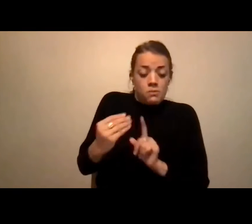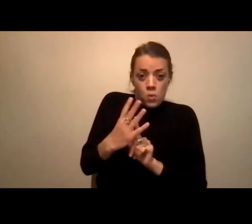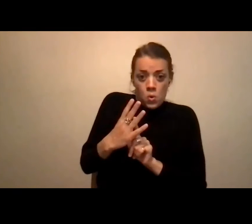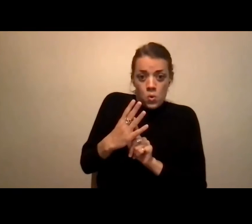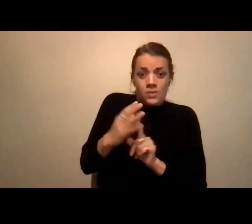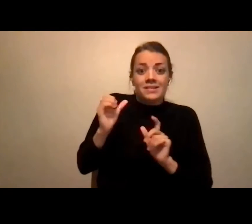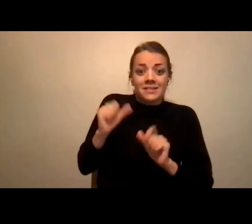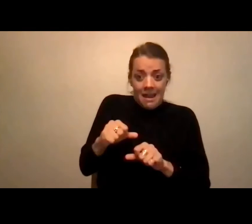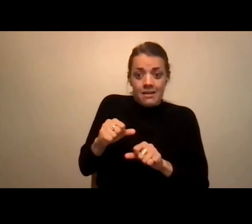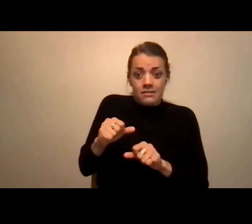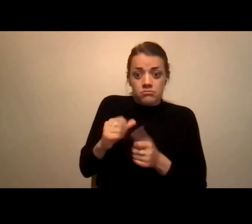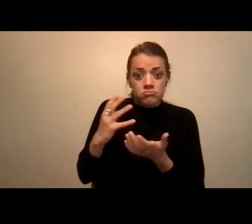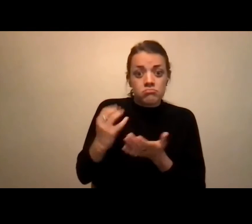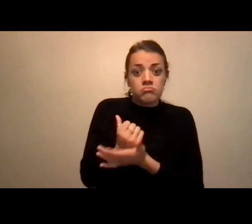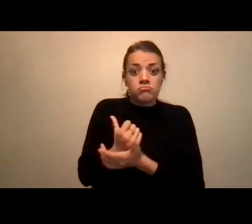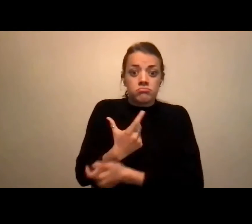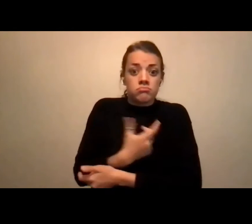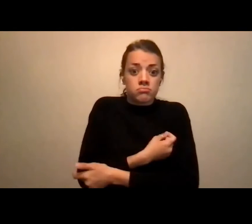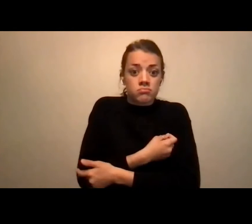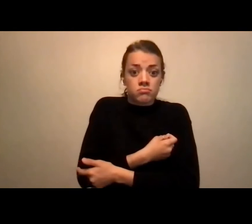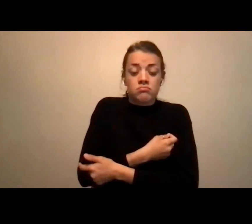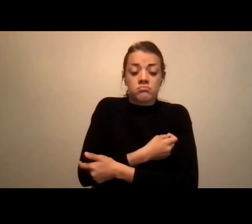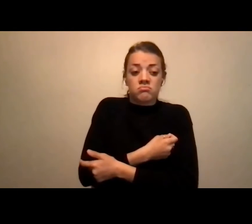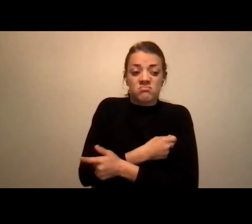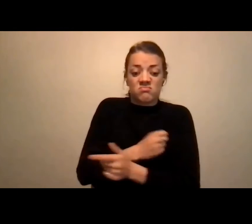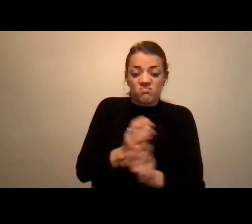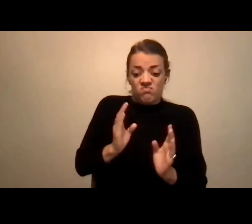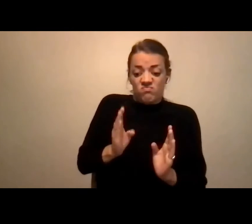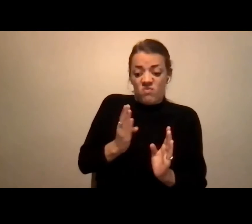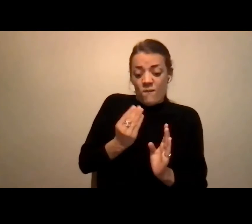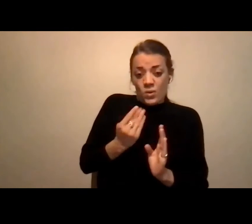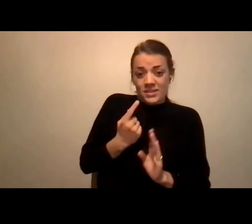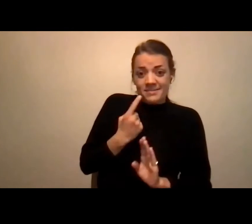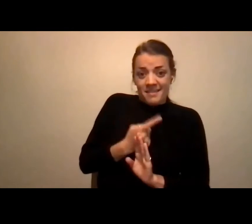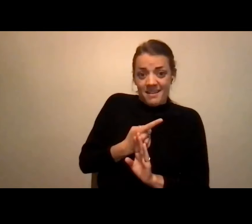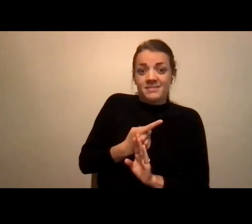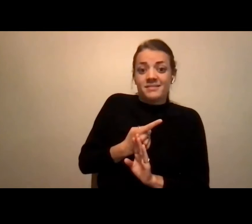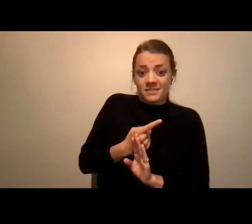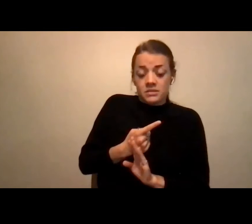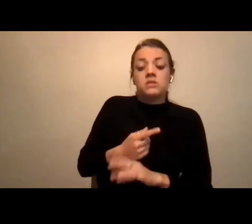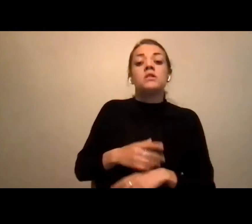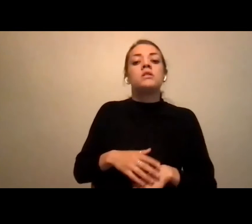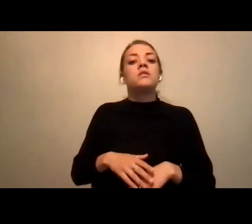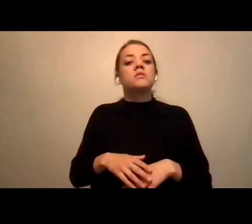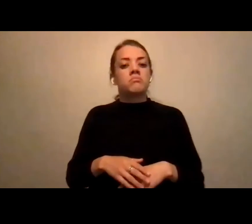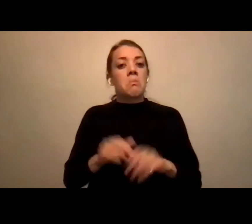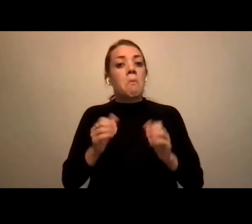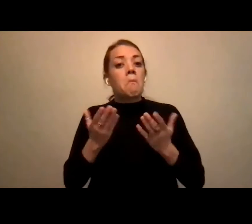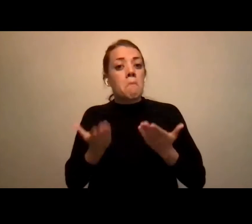days of your exposure, it may decrease your risk of becoming infected, or